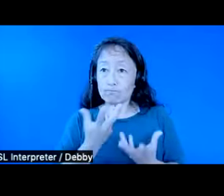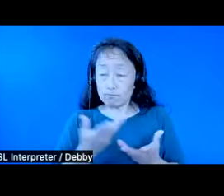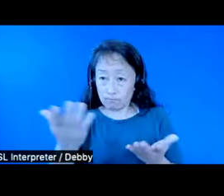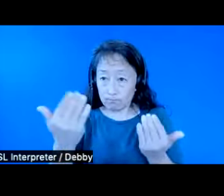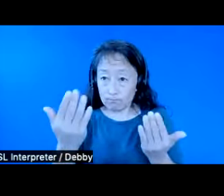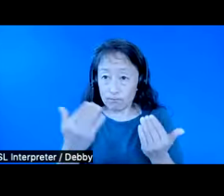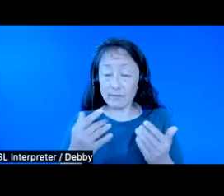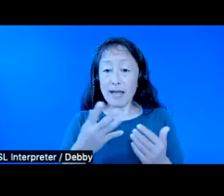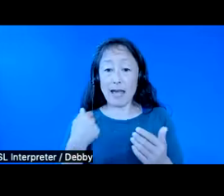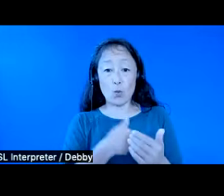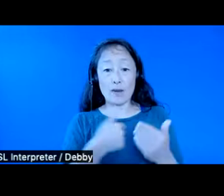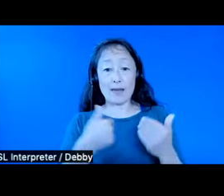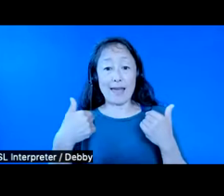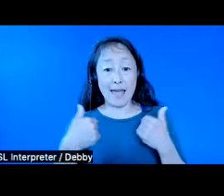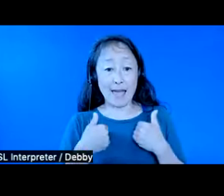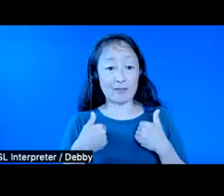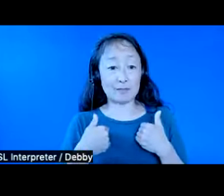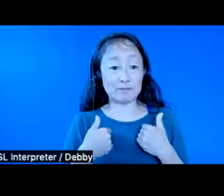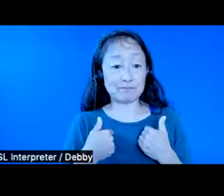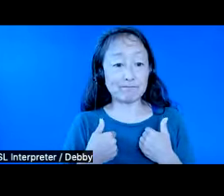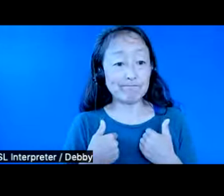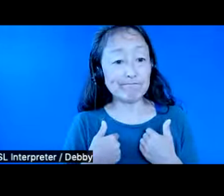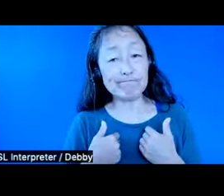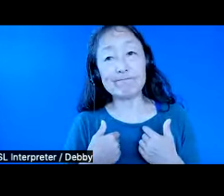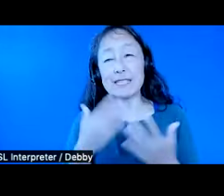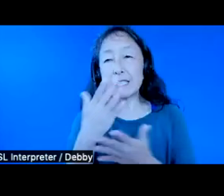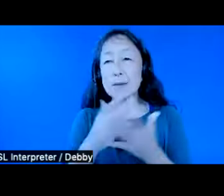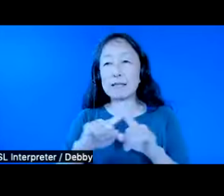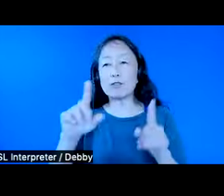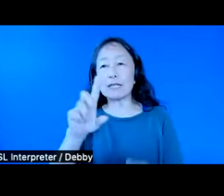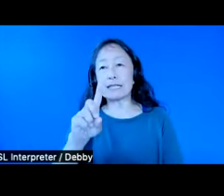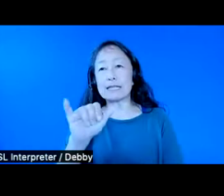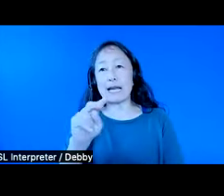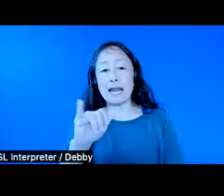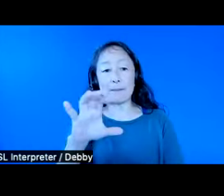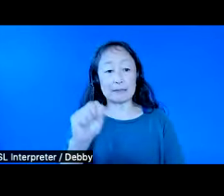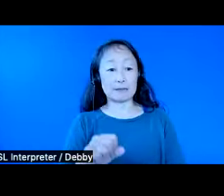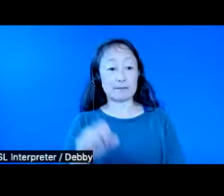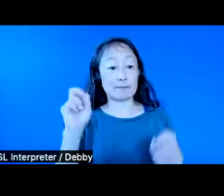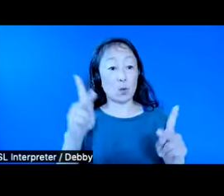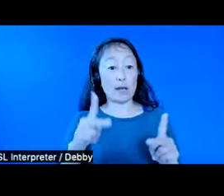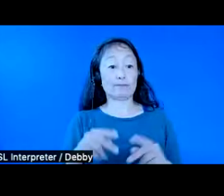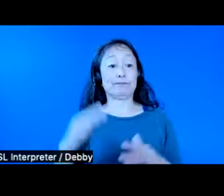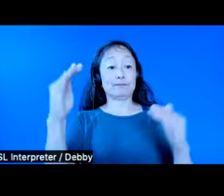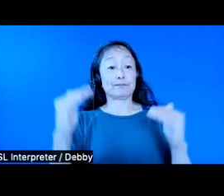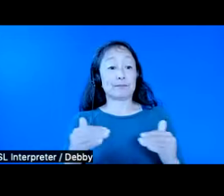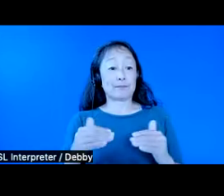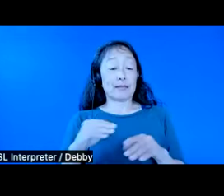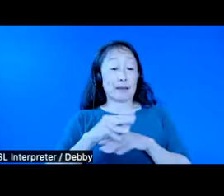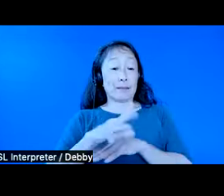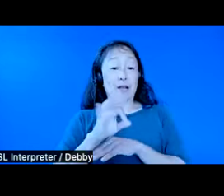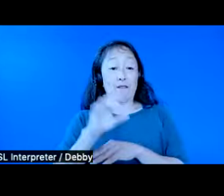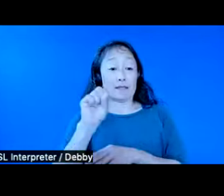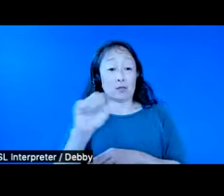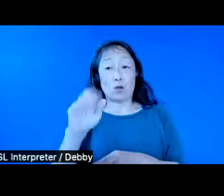I have a bar in my way. Okay, impact of sexual assault by a stranger. Fear, most difficult emotions to